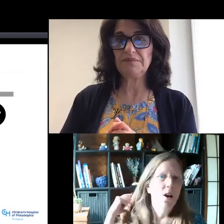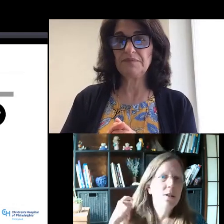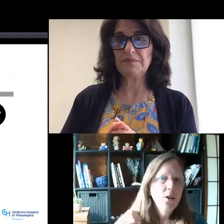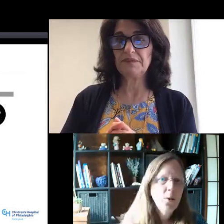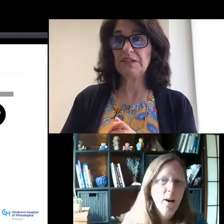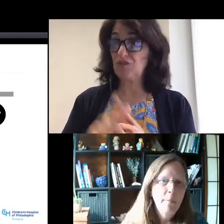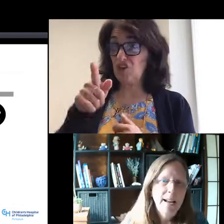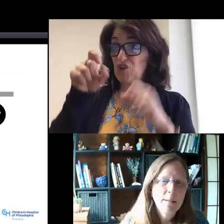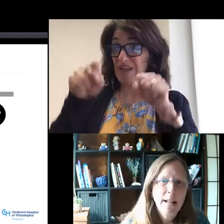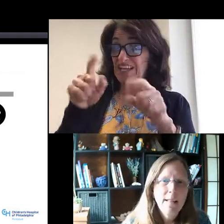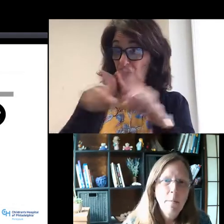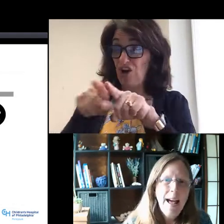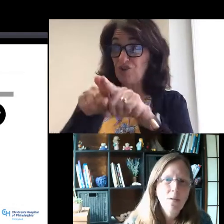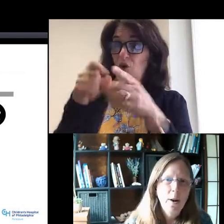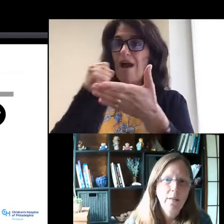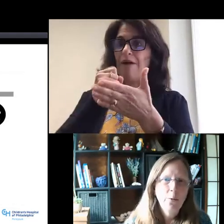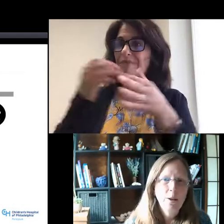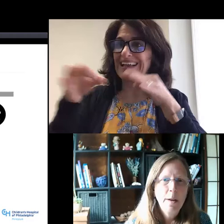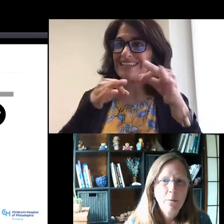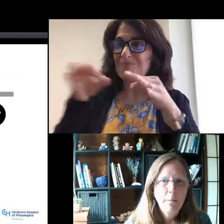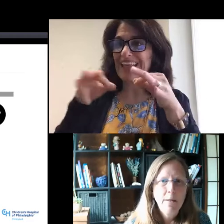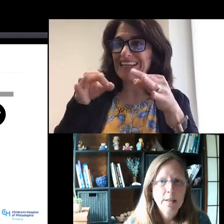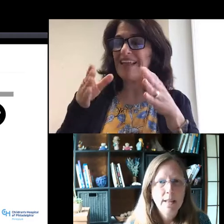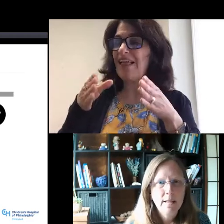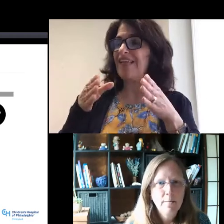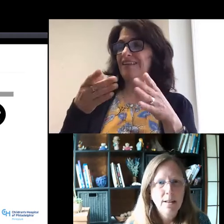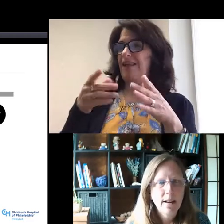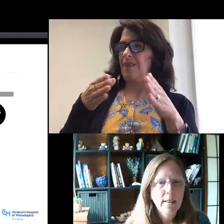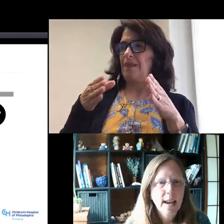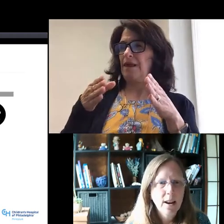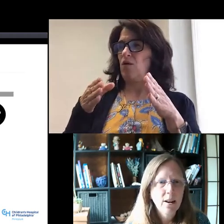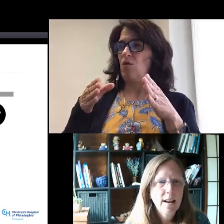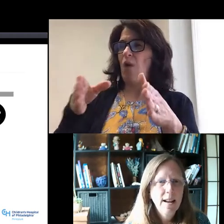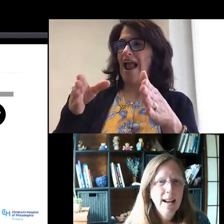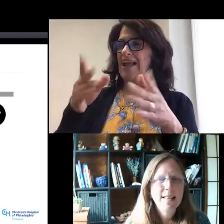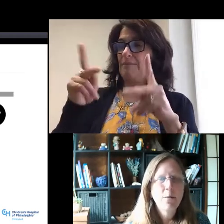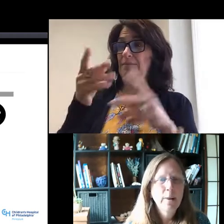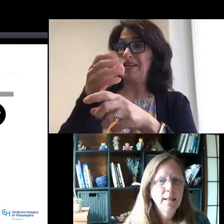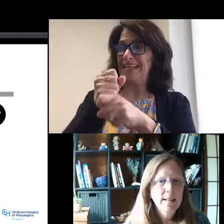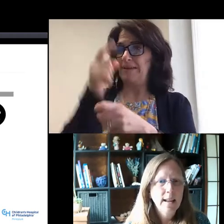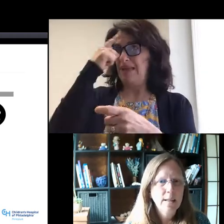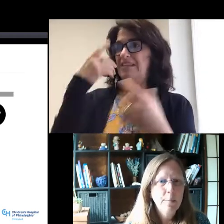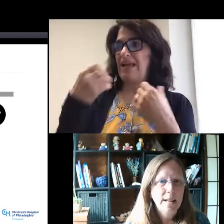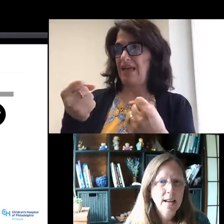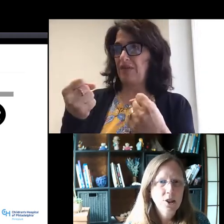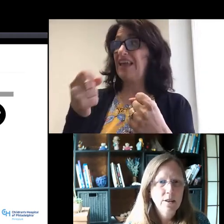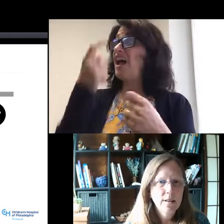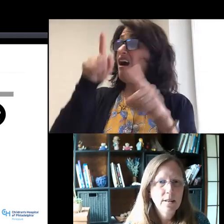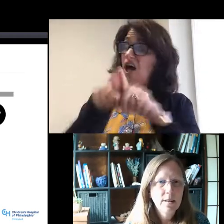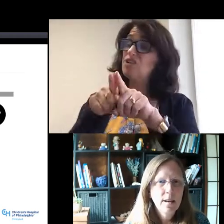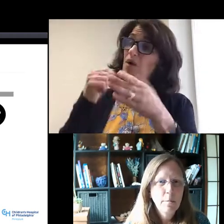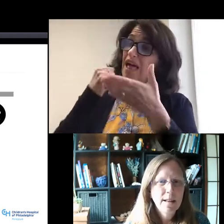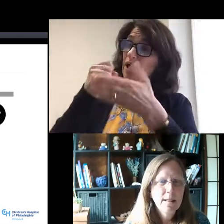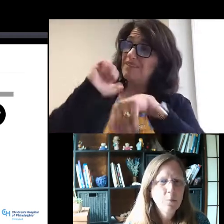You can also help by explaining the pathway through which people may receive mental health care and set realistic